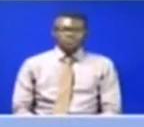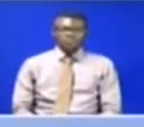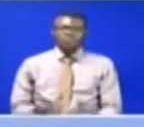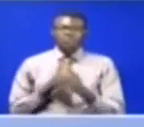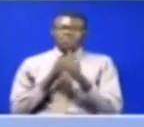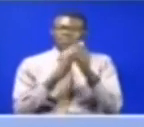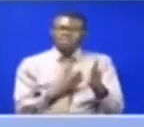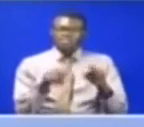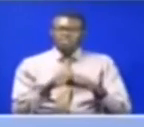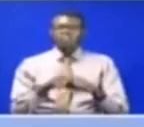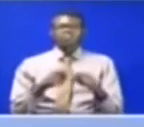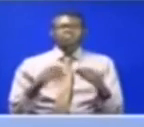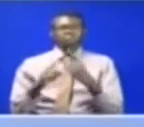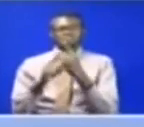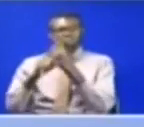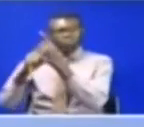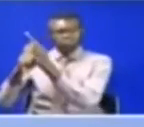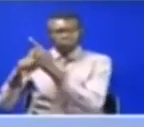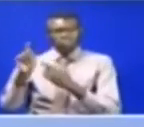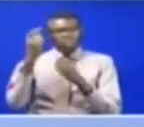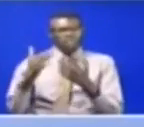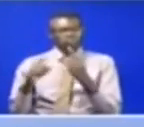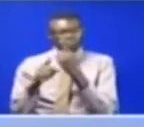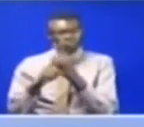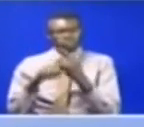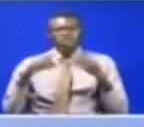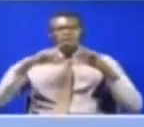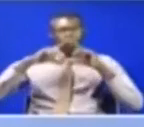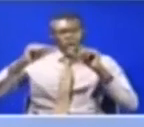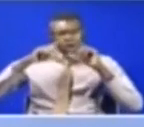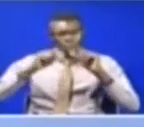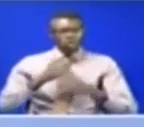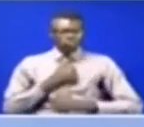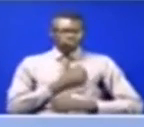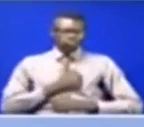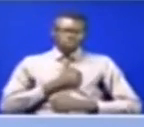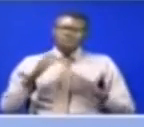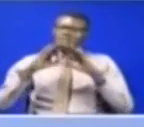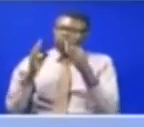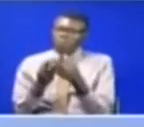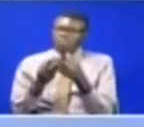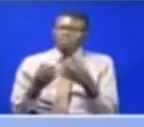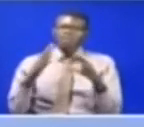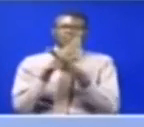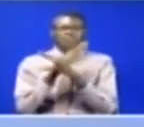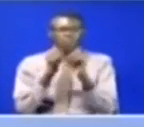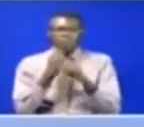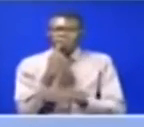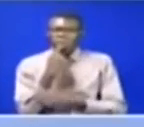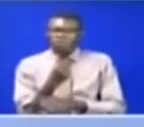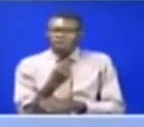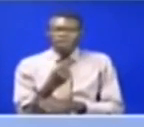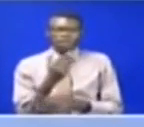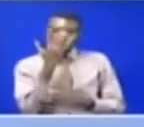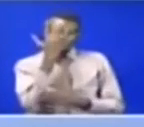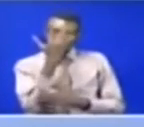Leaders and Kenyans across the country are sending condolence messages to the family of former President Daniel Moi. This following the